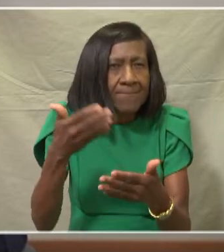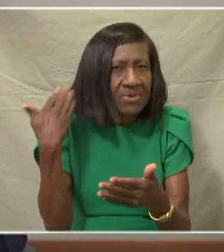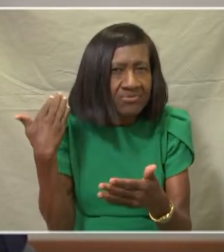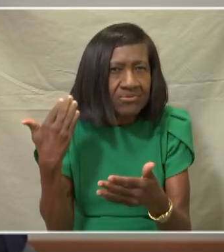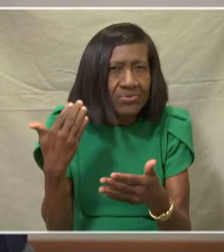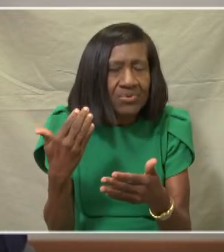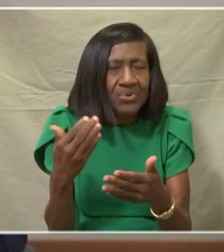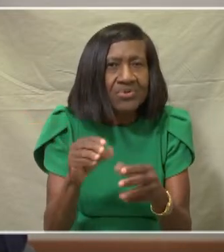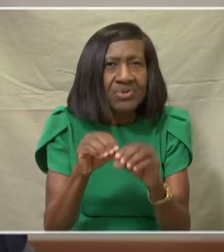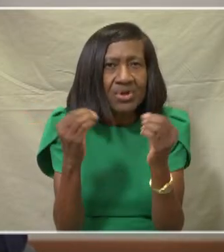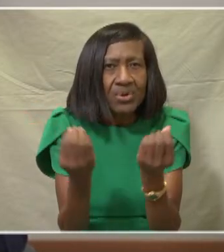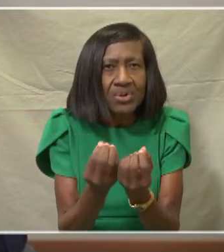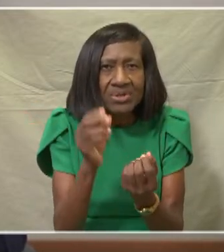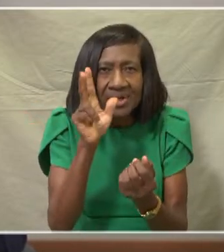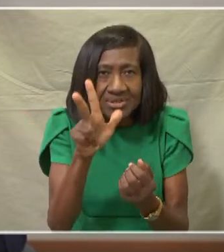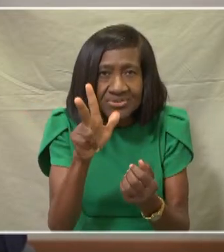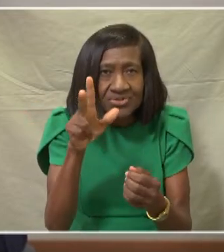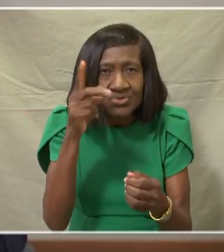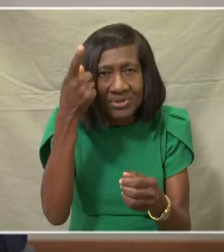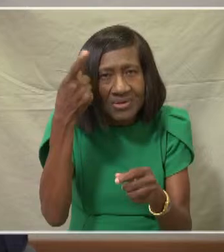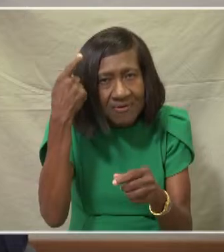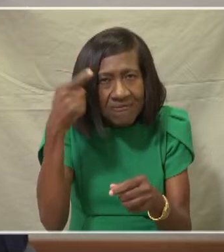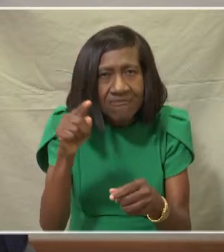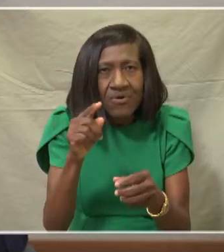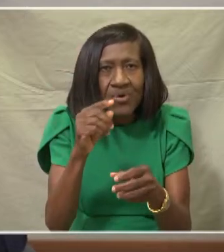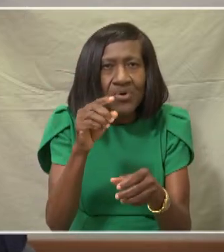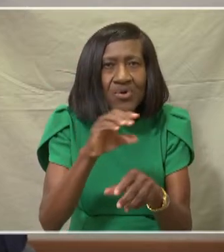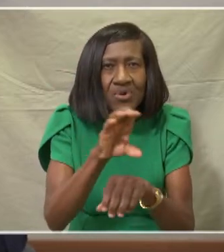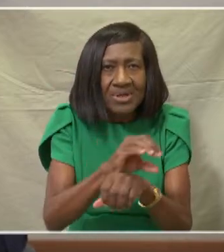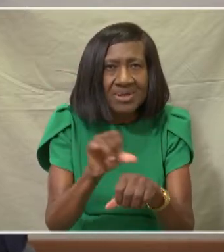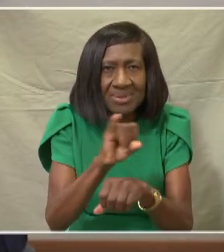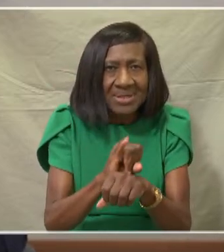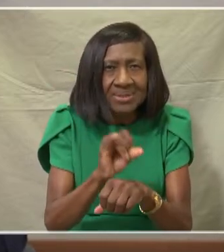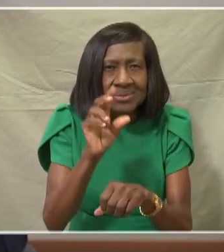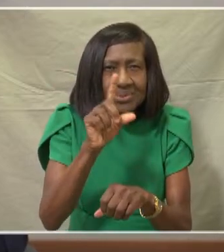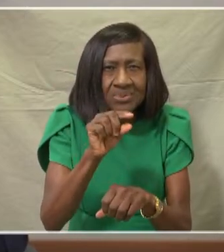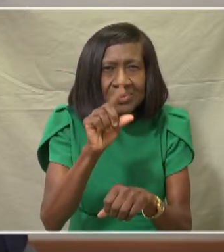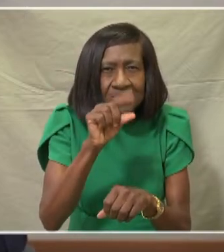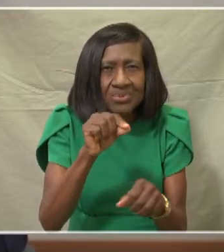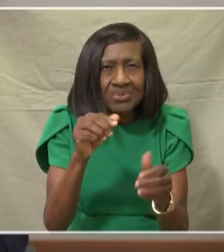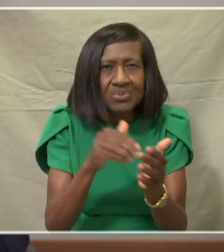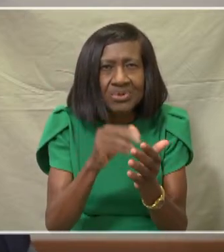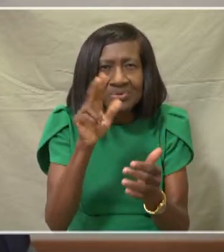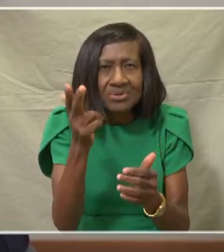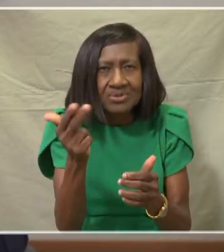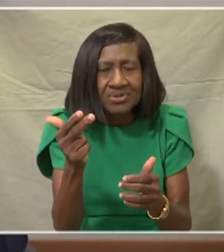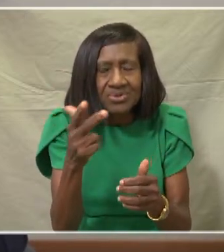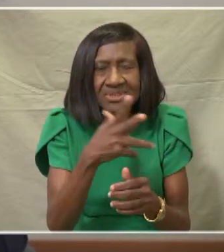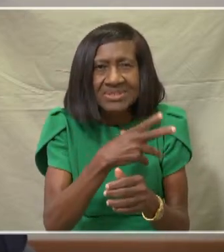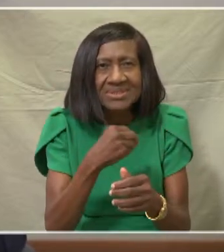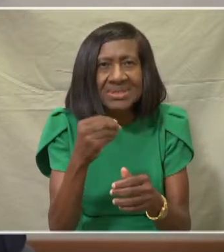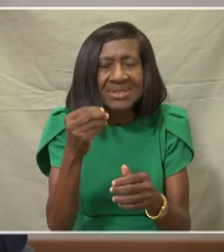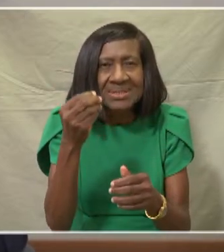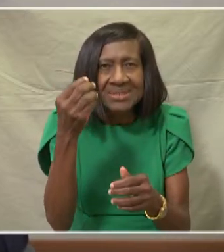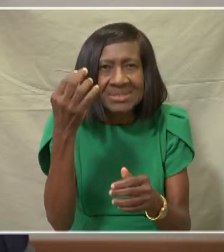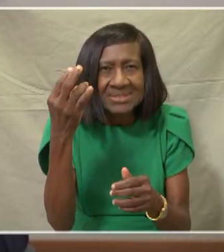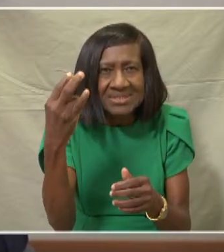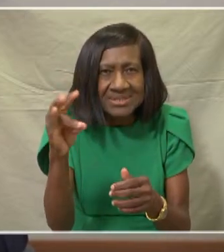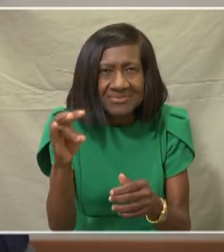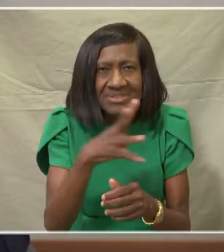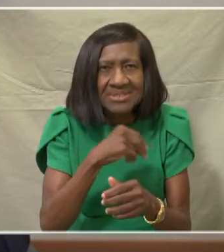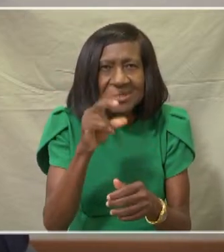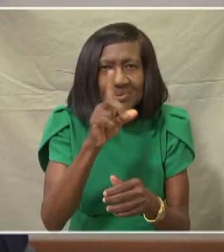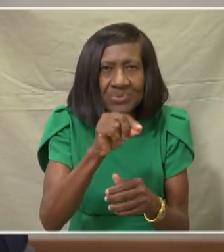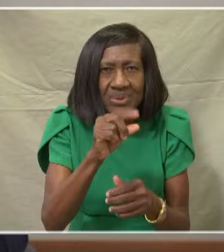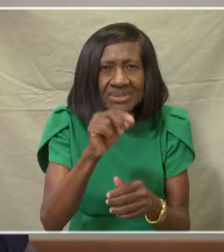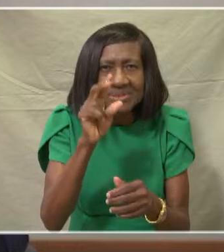election missions to Cayman Islands, 2013, 2017 and 2021. The 2021